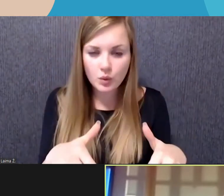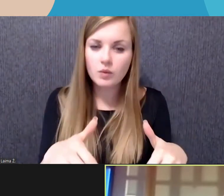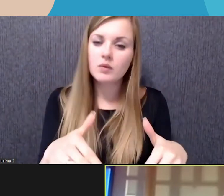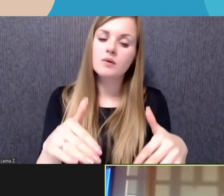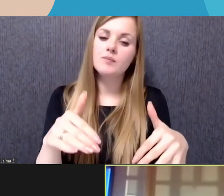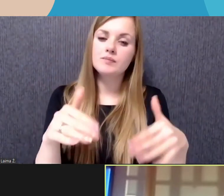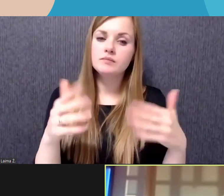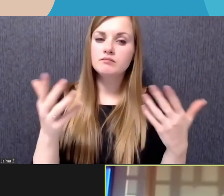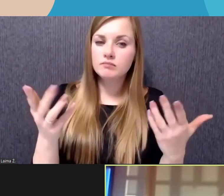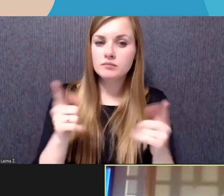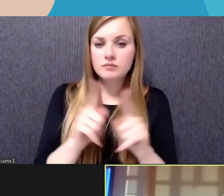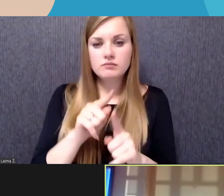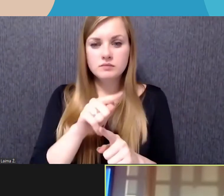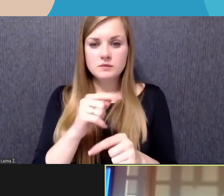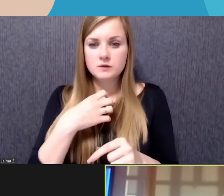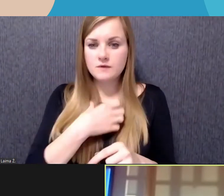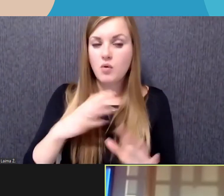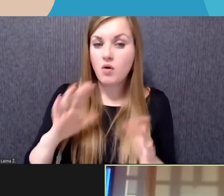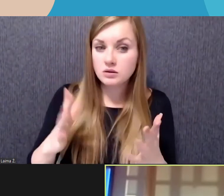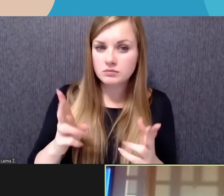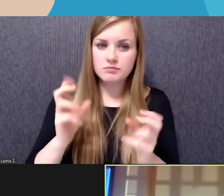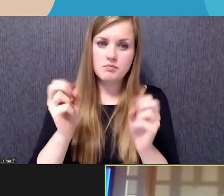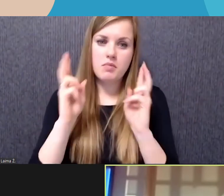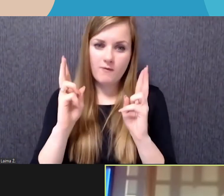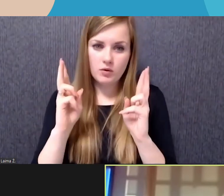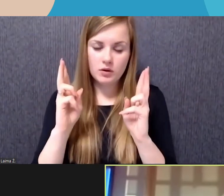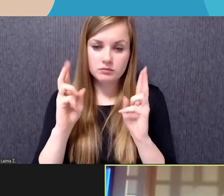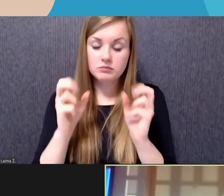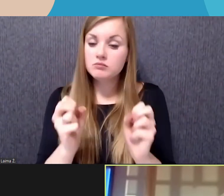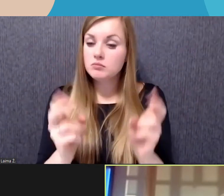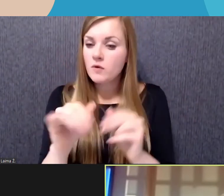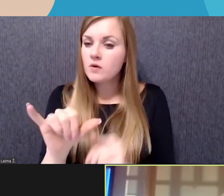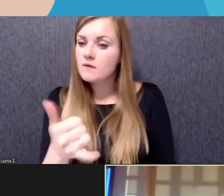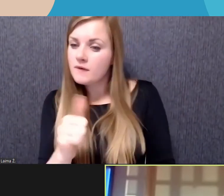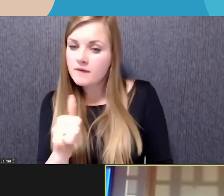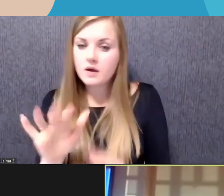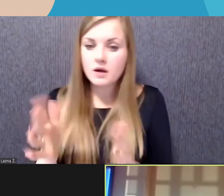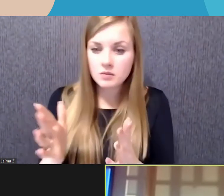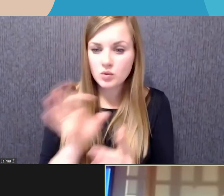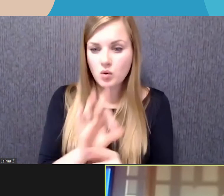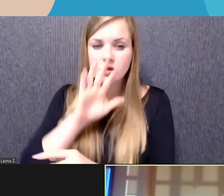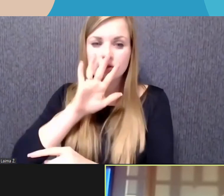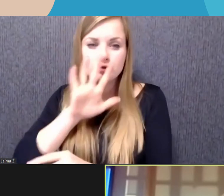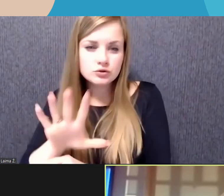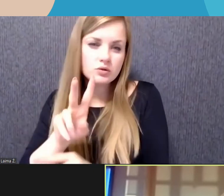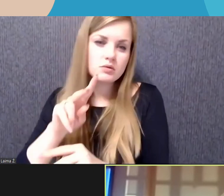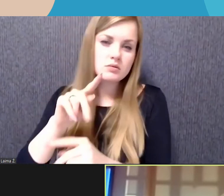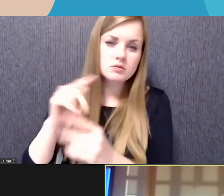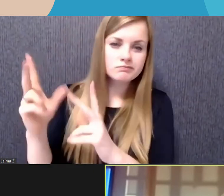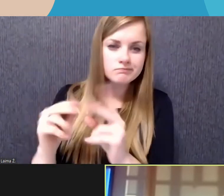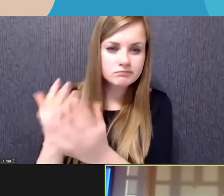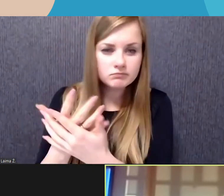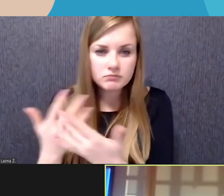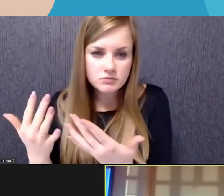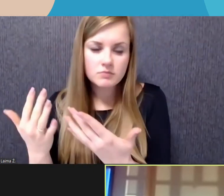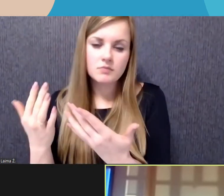regarding a specific criminal offense, the assessment of gravity has to